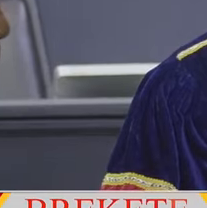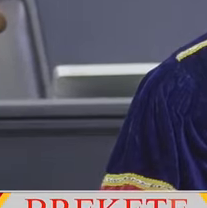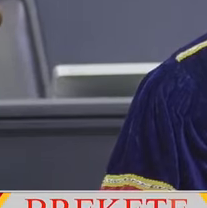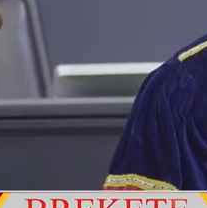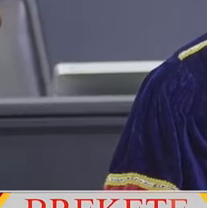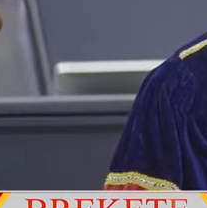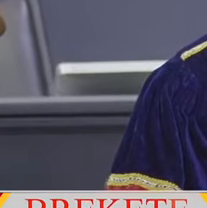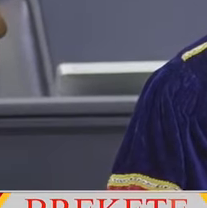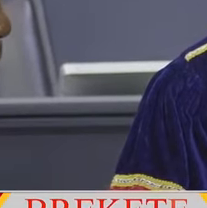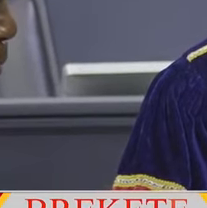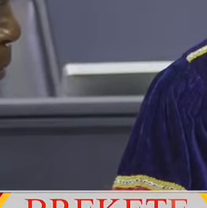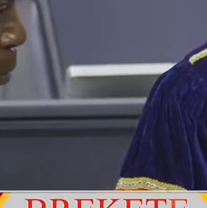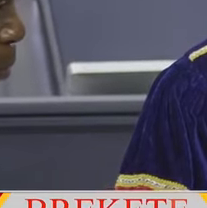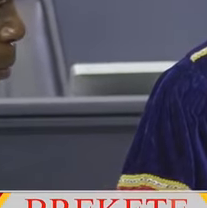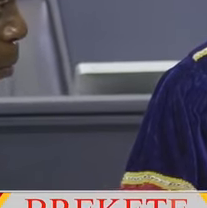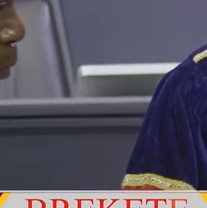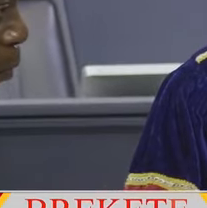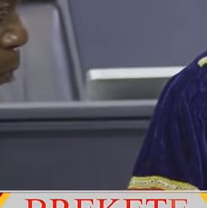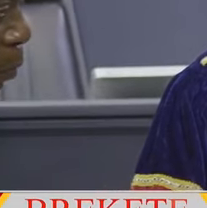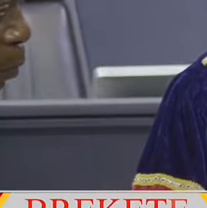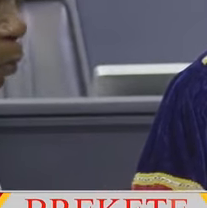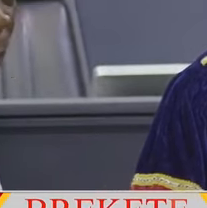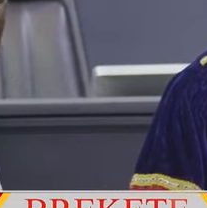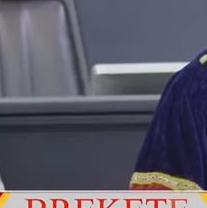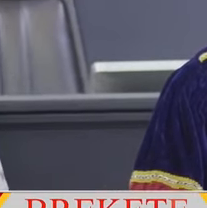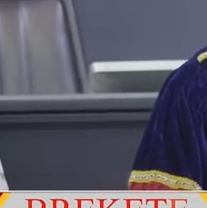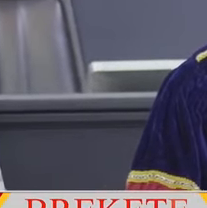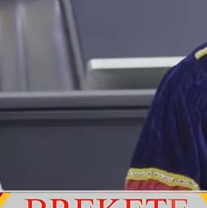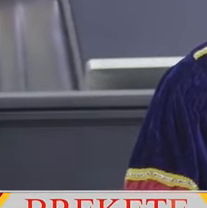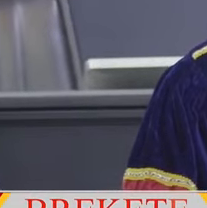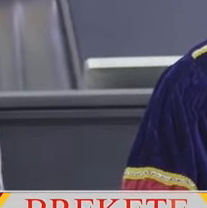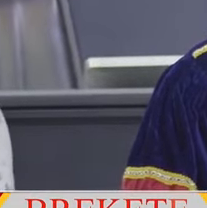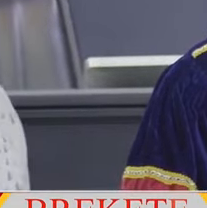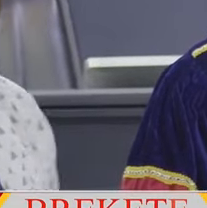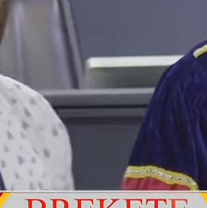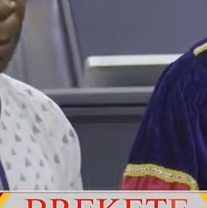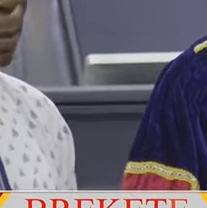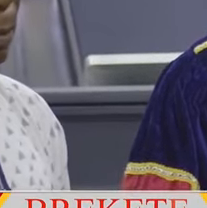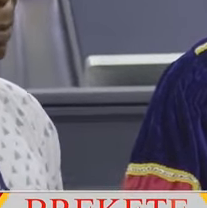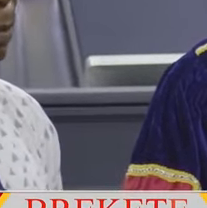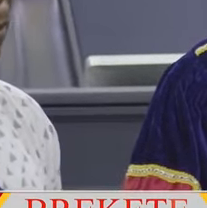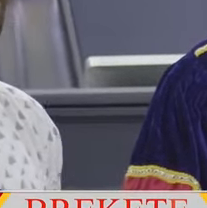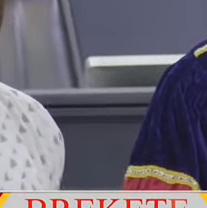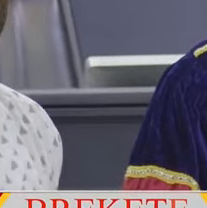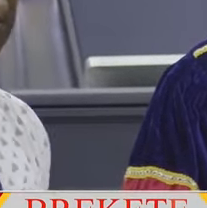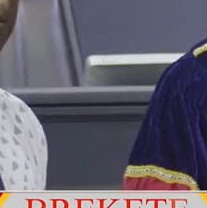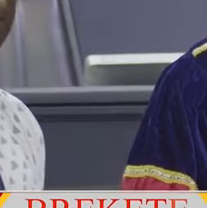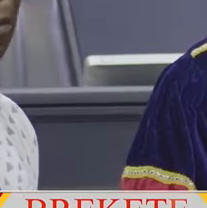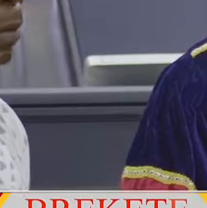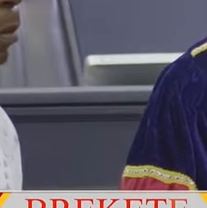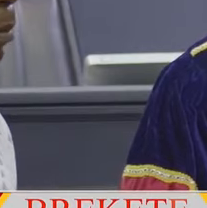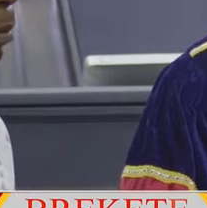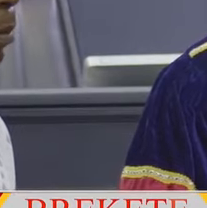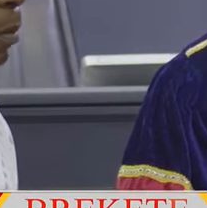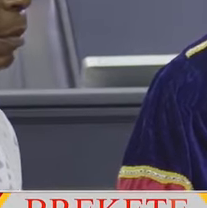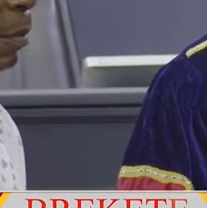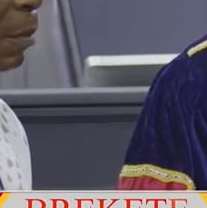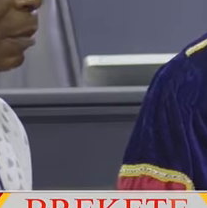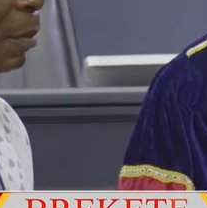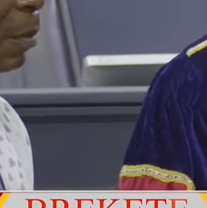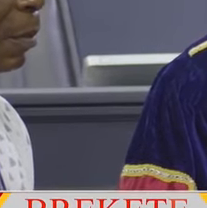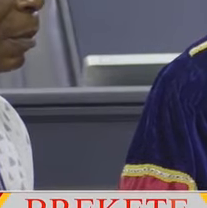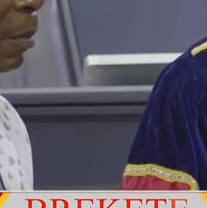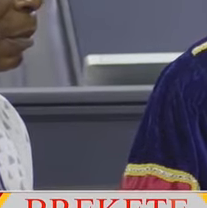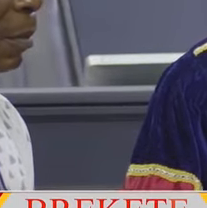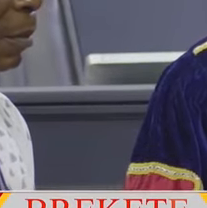President Bola Ahmed Tinubu, the chancellor of the university, who is the emir of Fika and chairman of Yobe